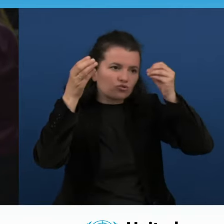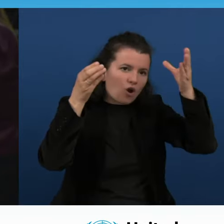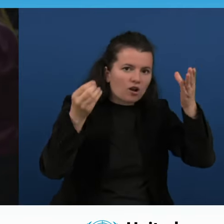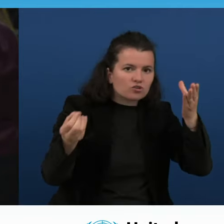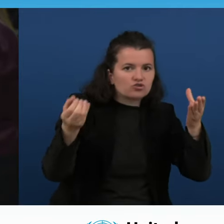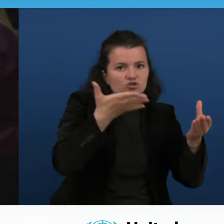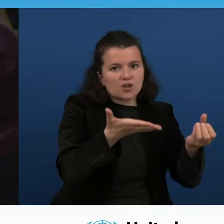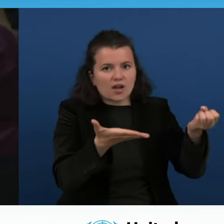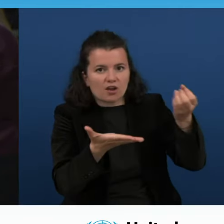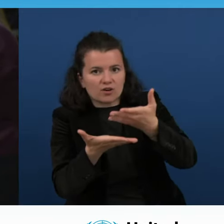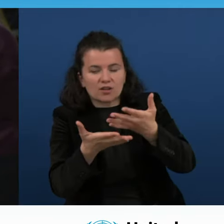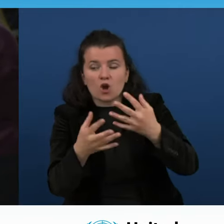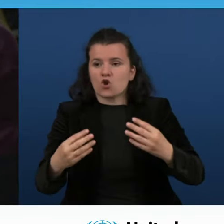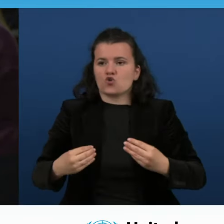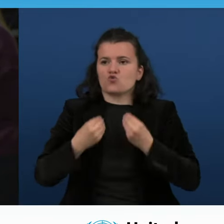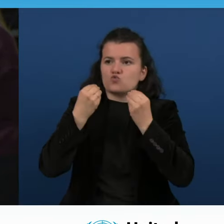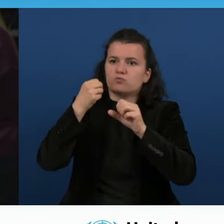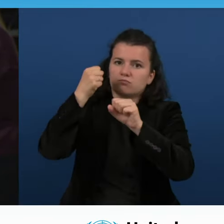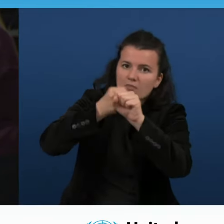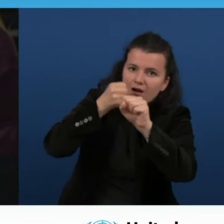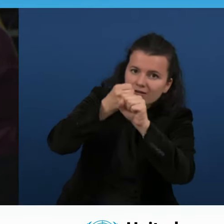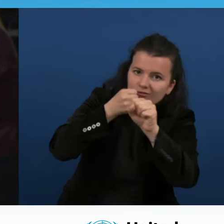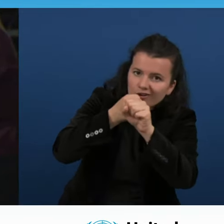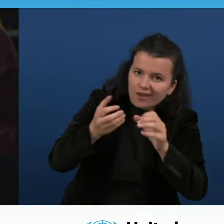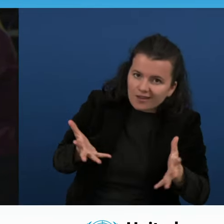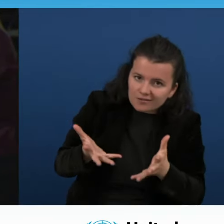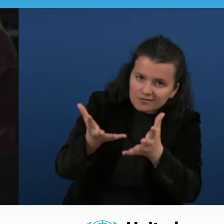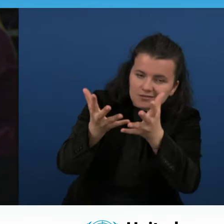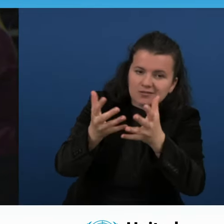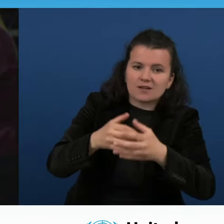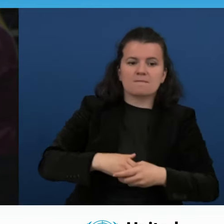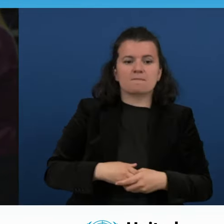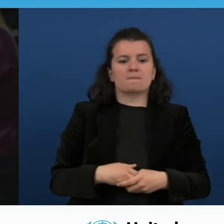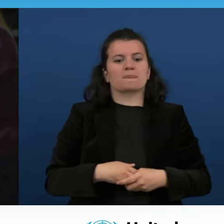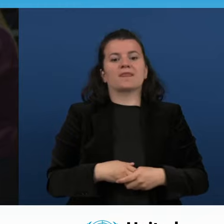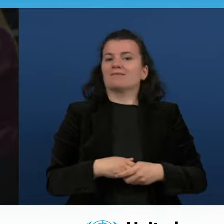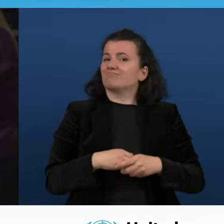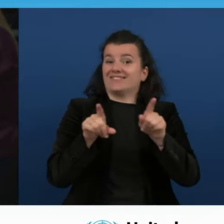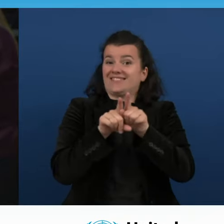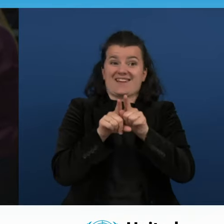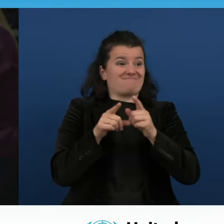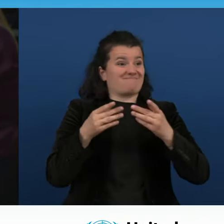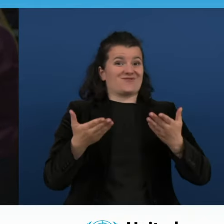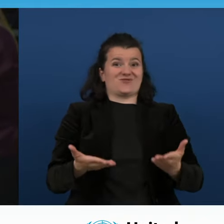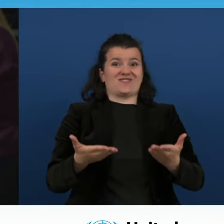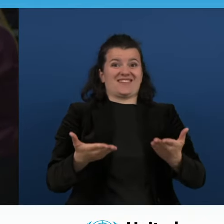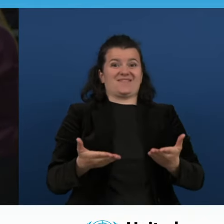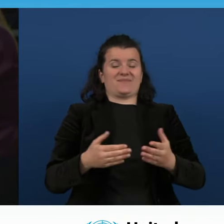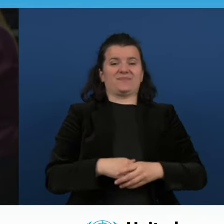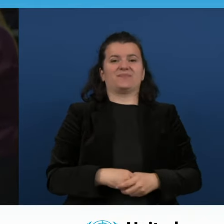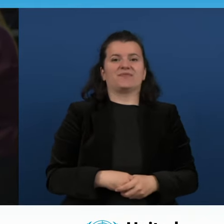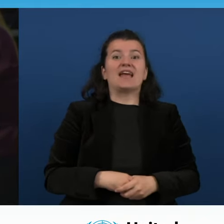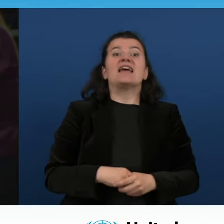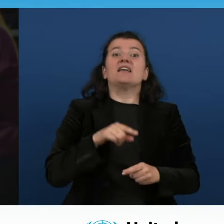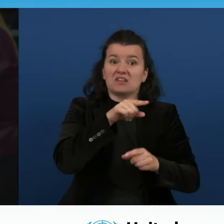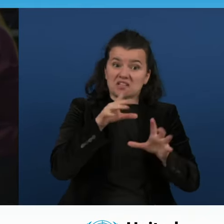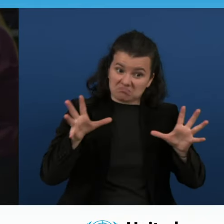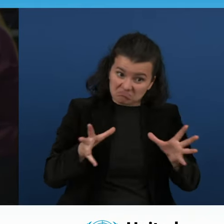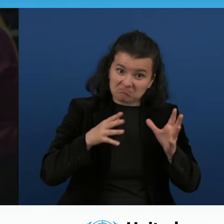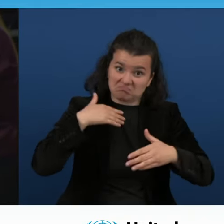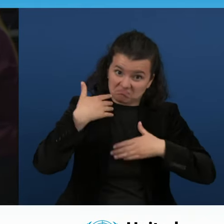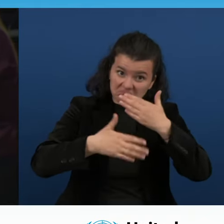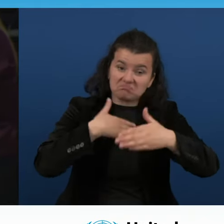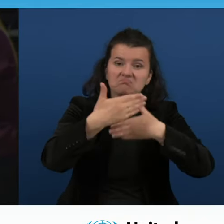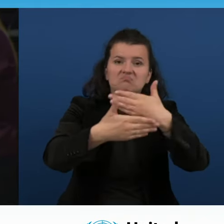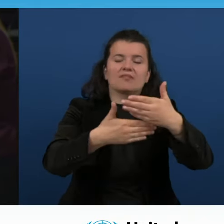advocates, just like we did today, I believe that the challenges, opportunities, and